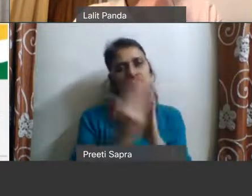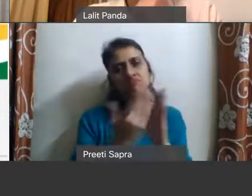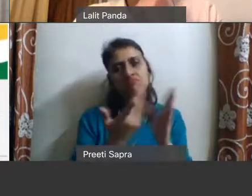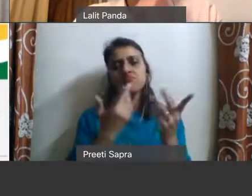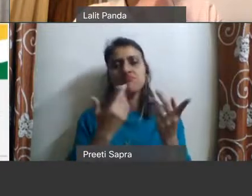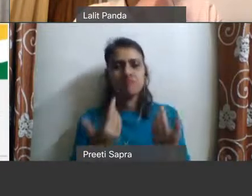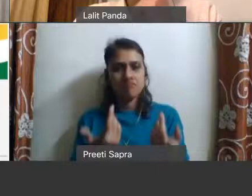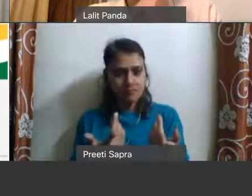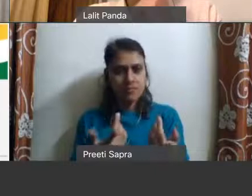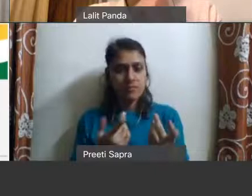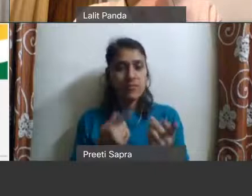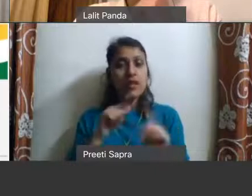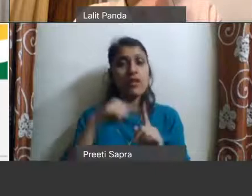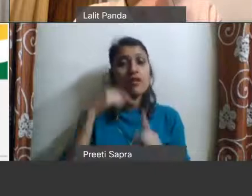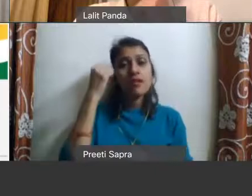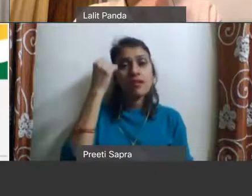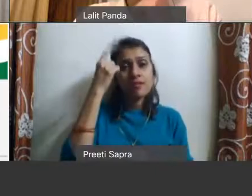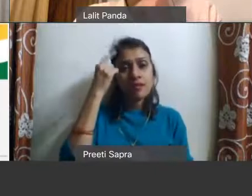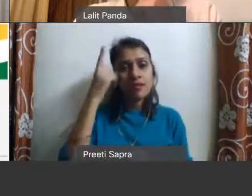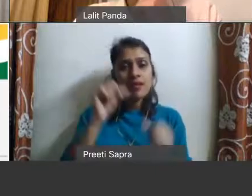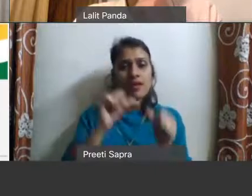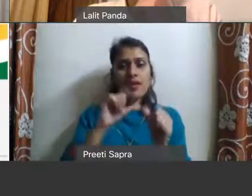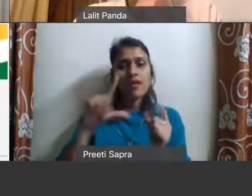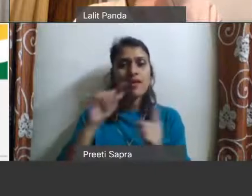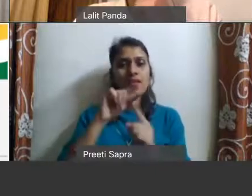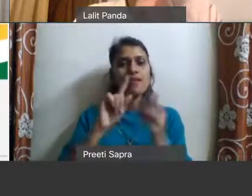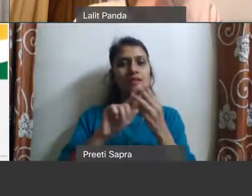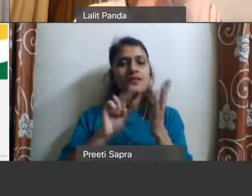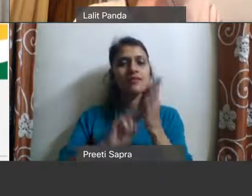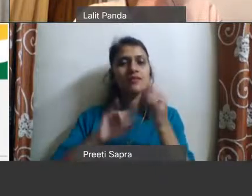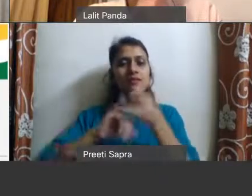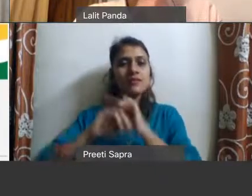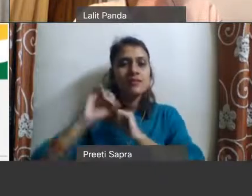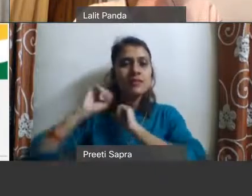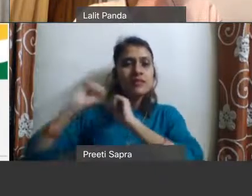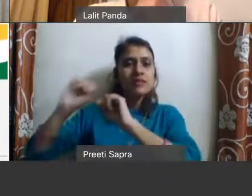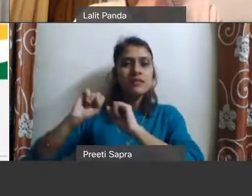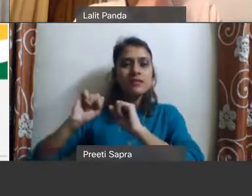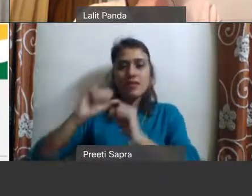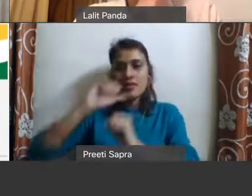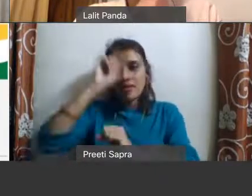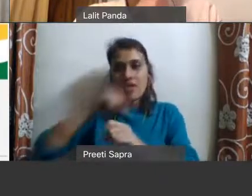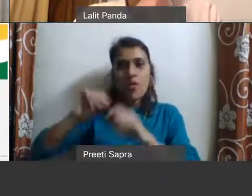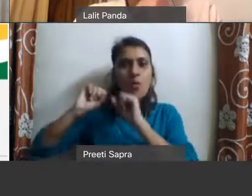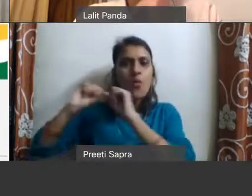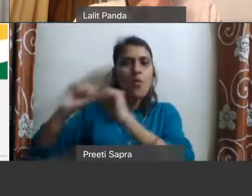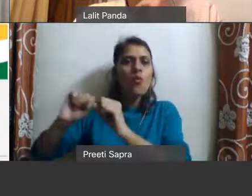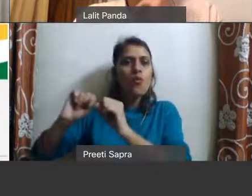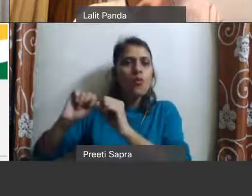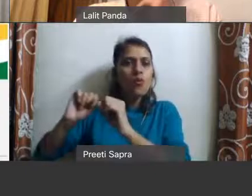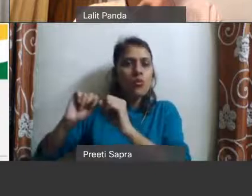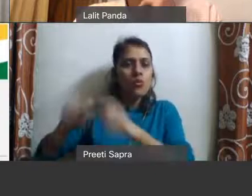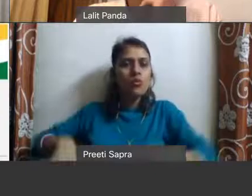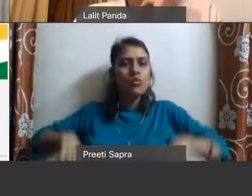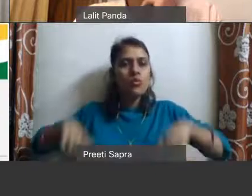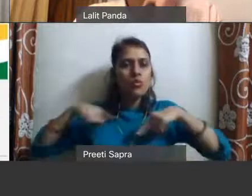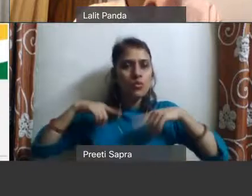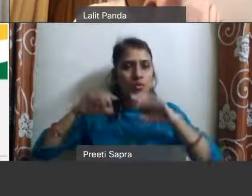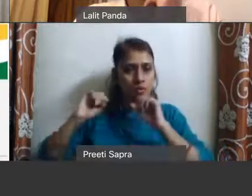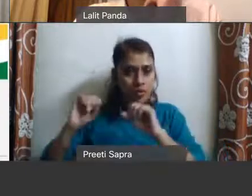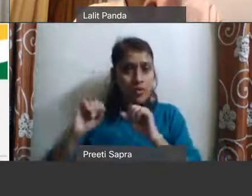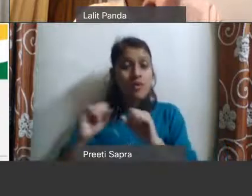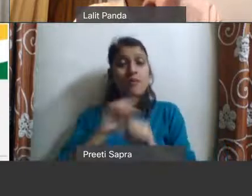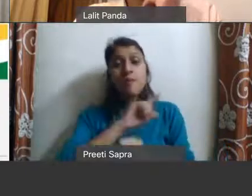entrench the understanding of alien citizenship. That there are some people in your country who may be formal citizens, but are